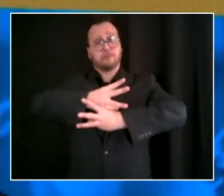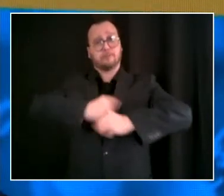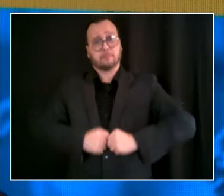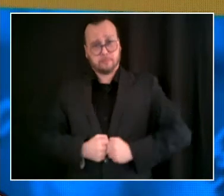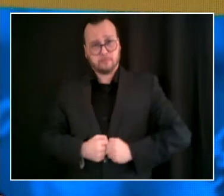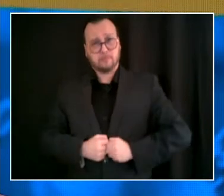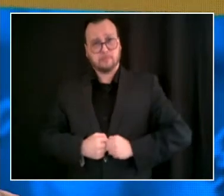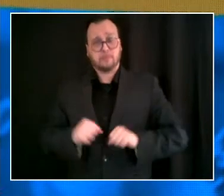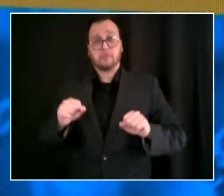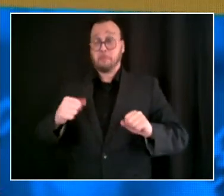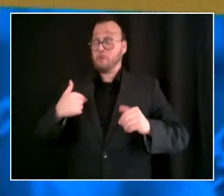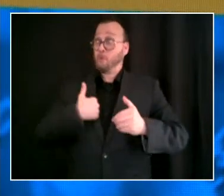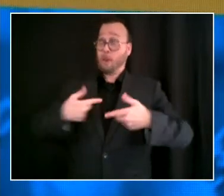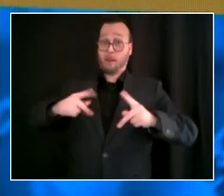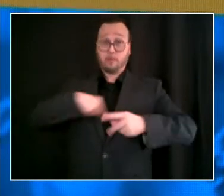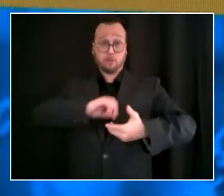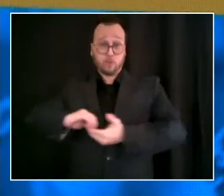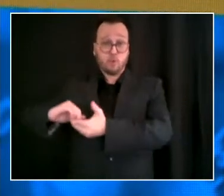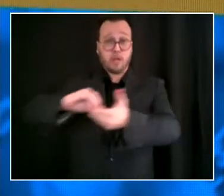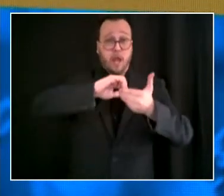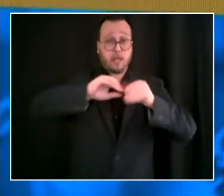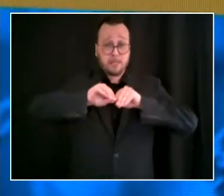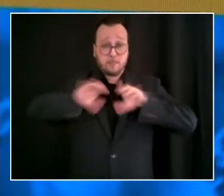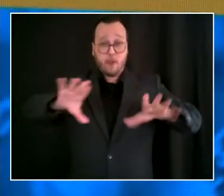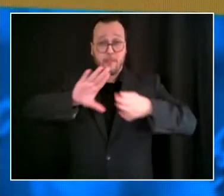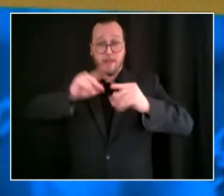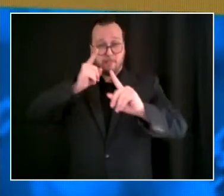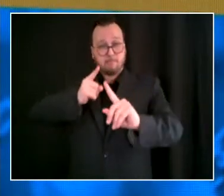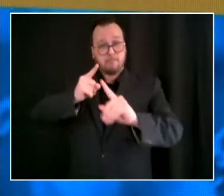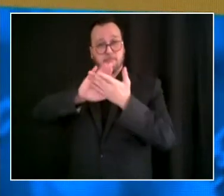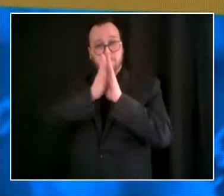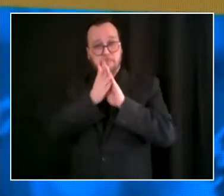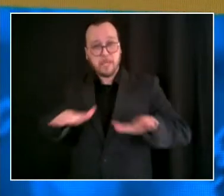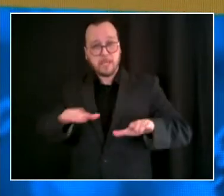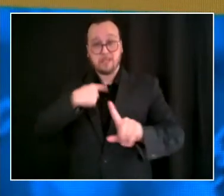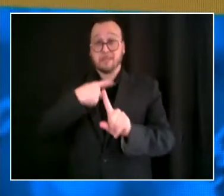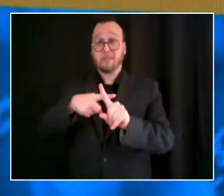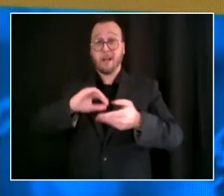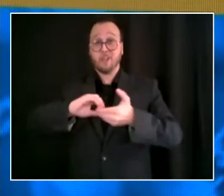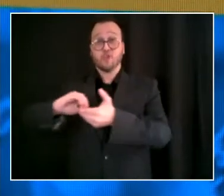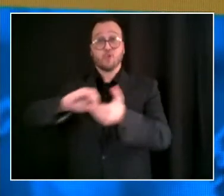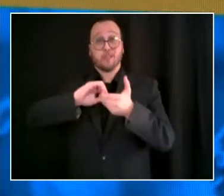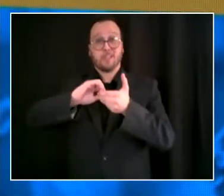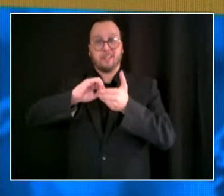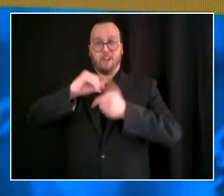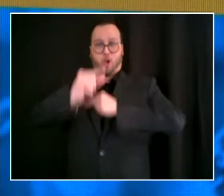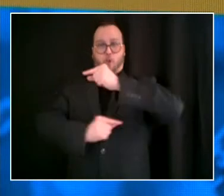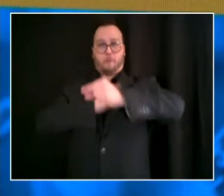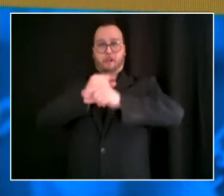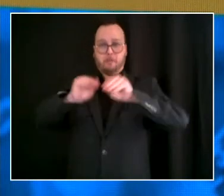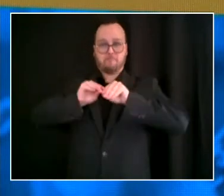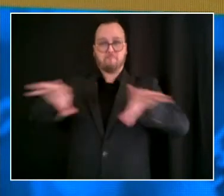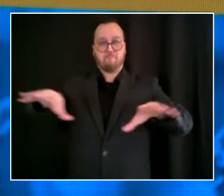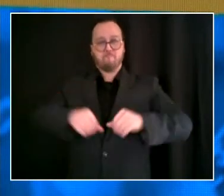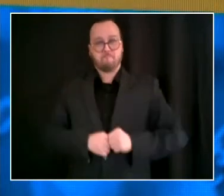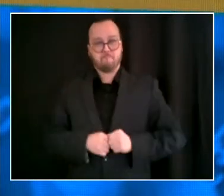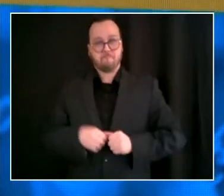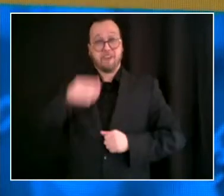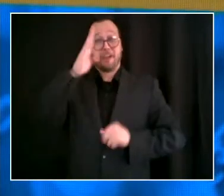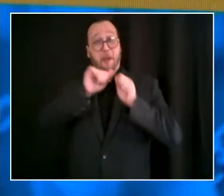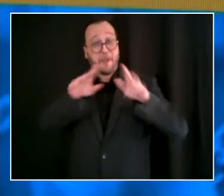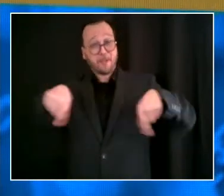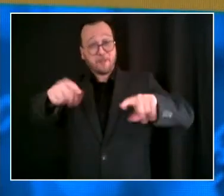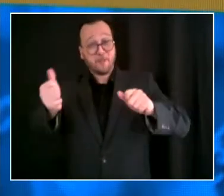unite and spread the message of peace and unity around the globe. May God bless you all